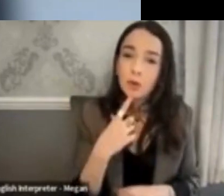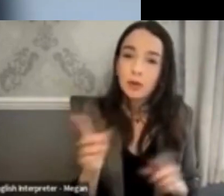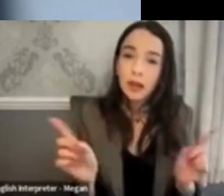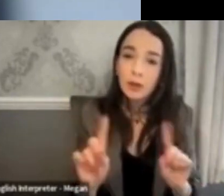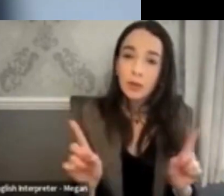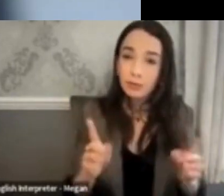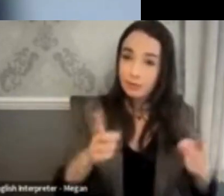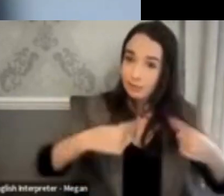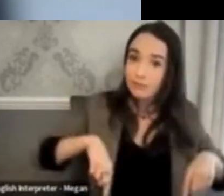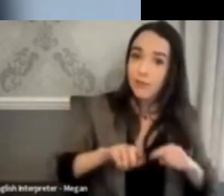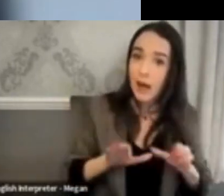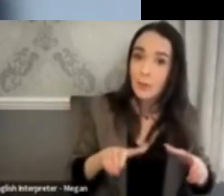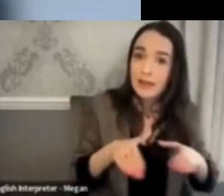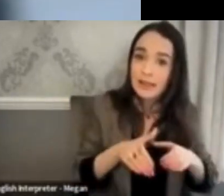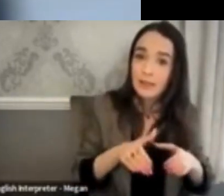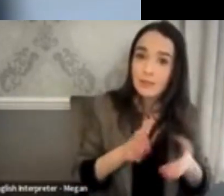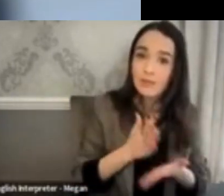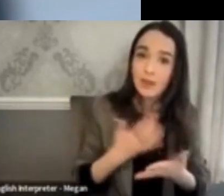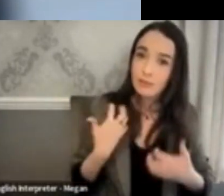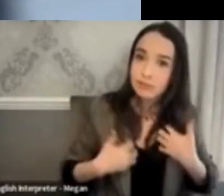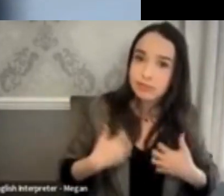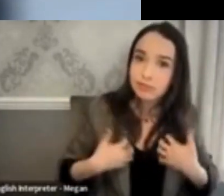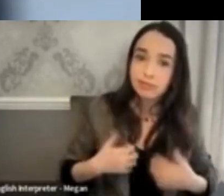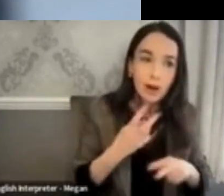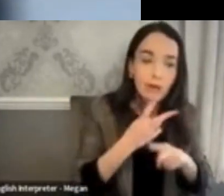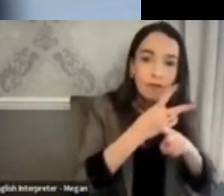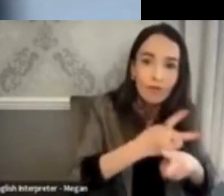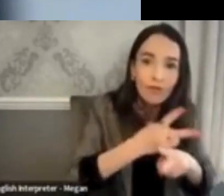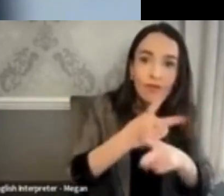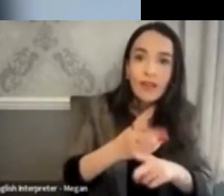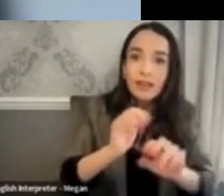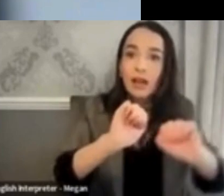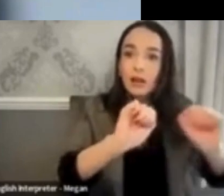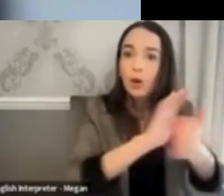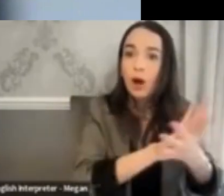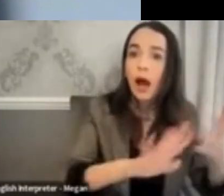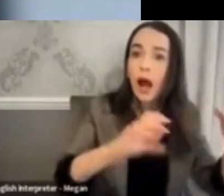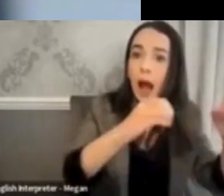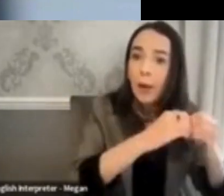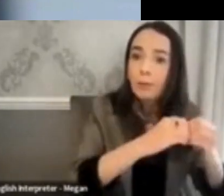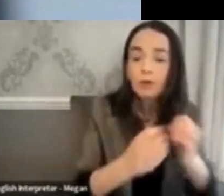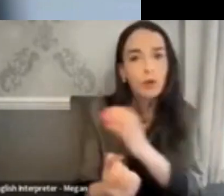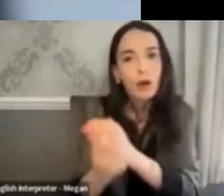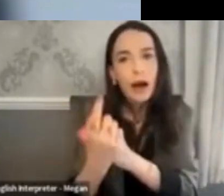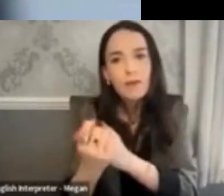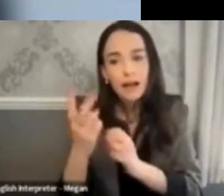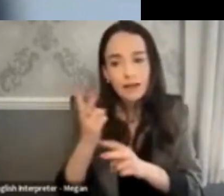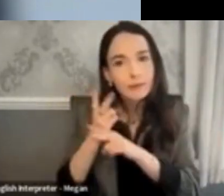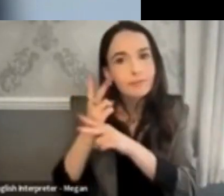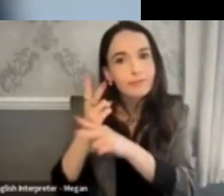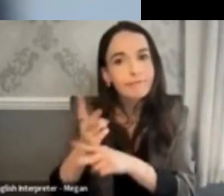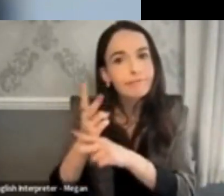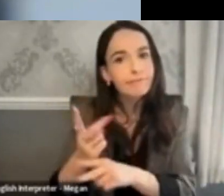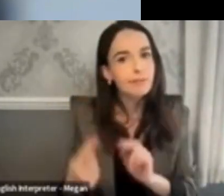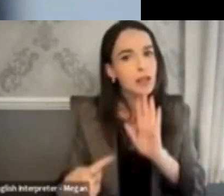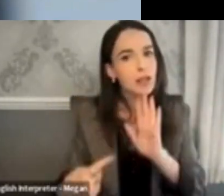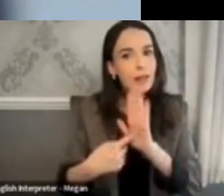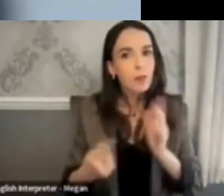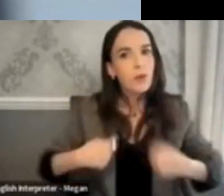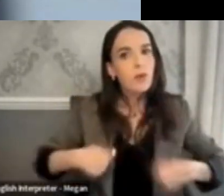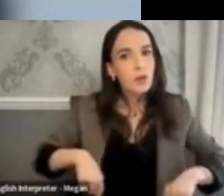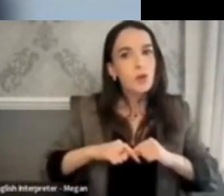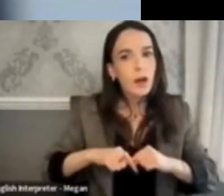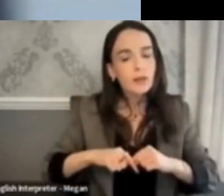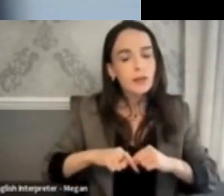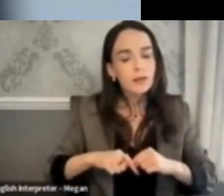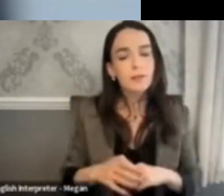to hubs and to attend events, and it's really important to us to be able to do that. And I wanted to thank you for